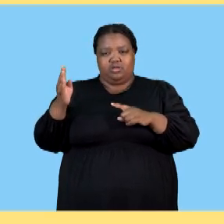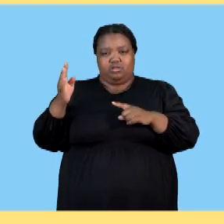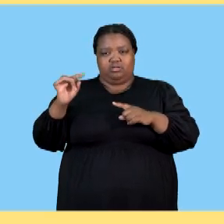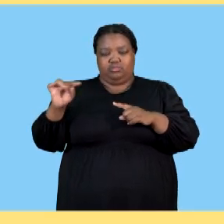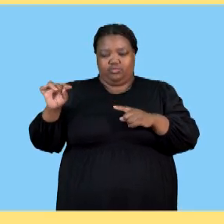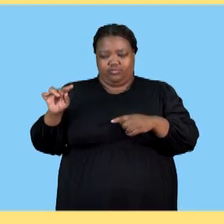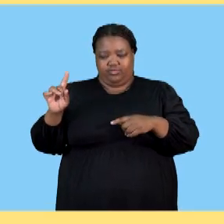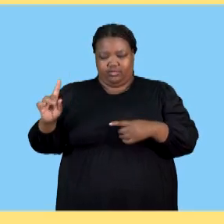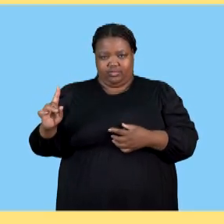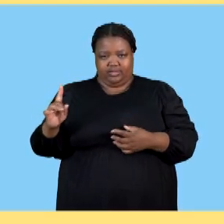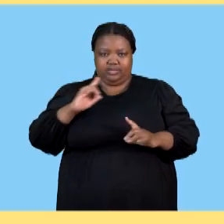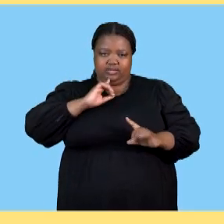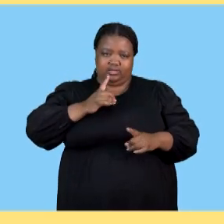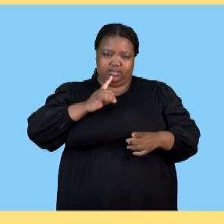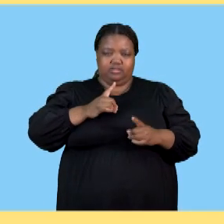be